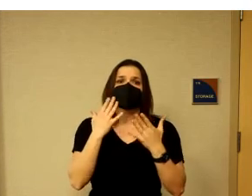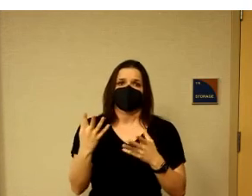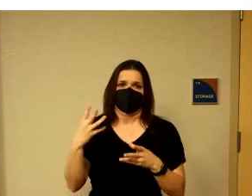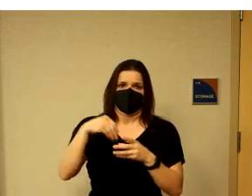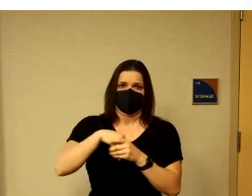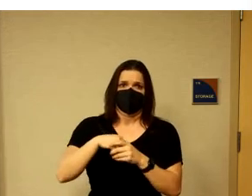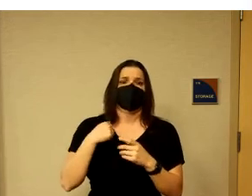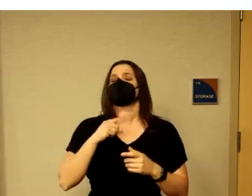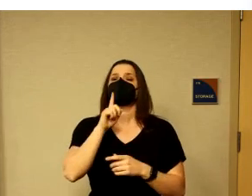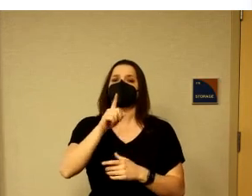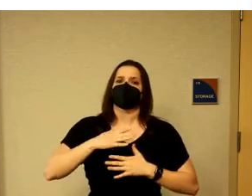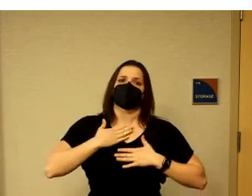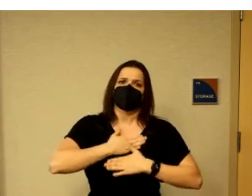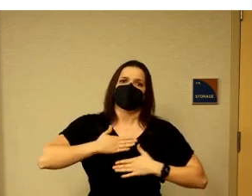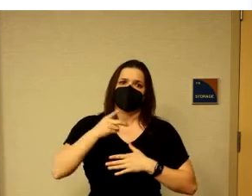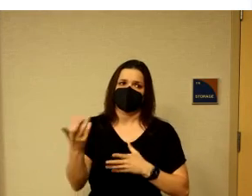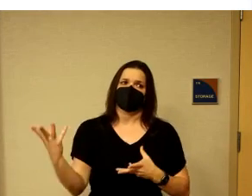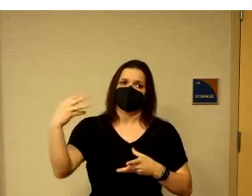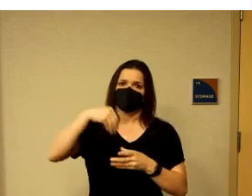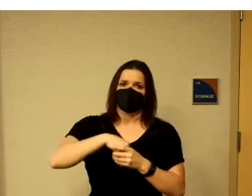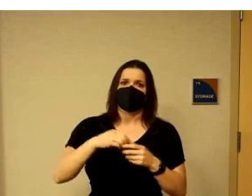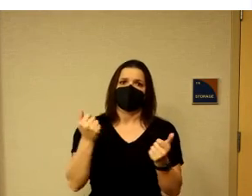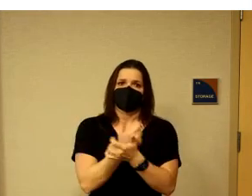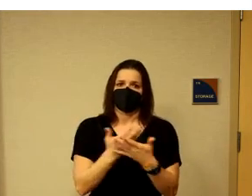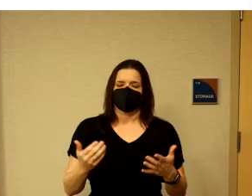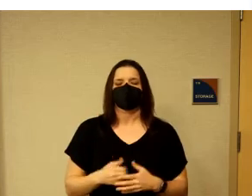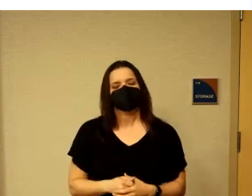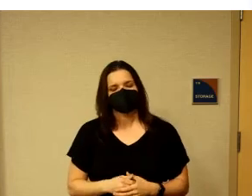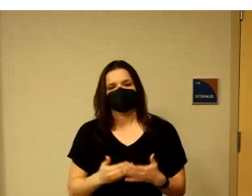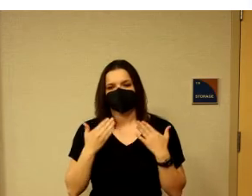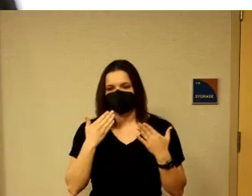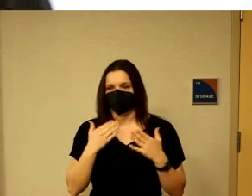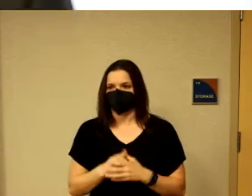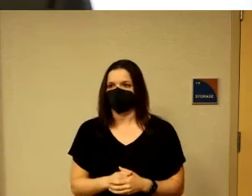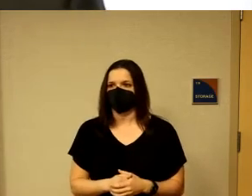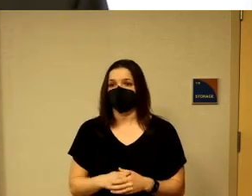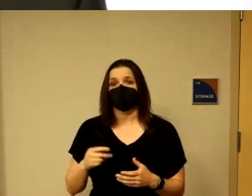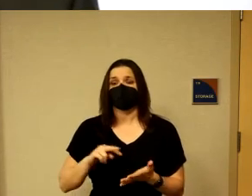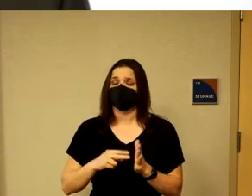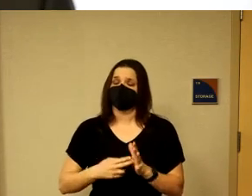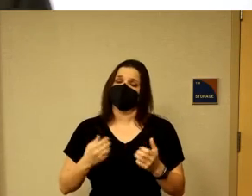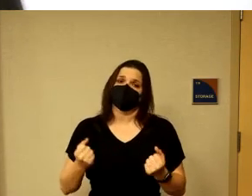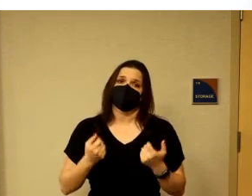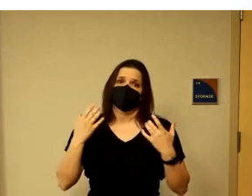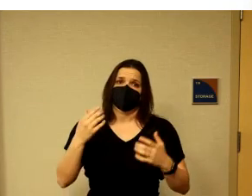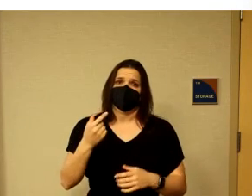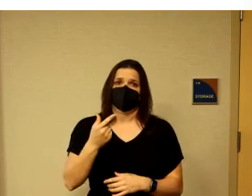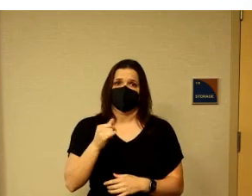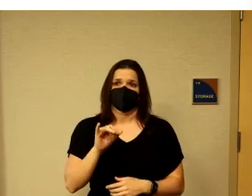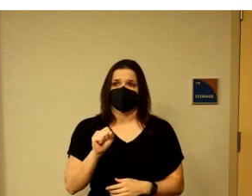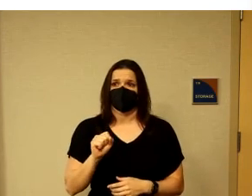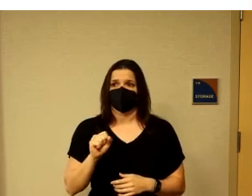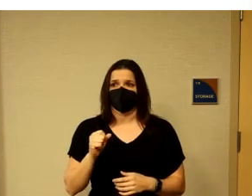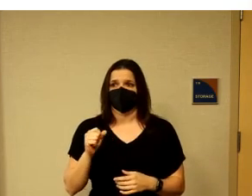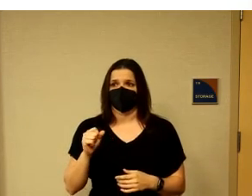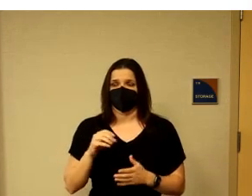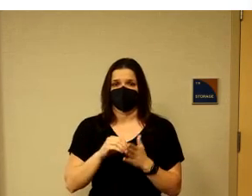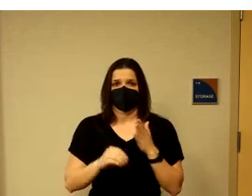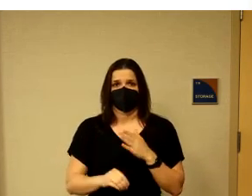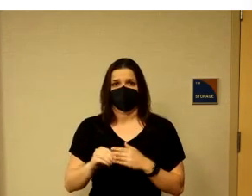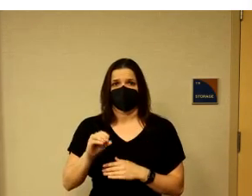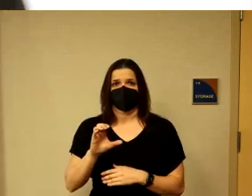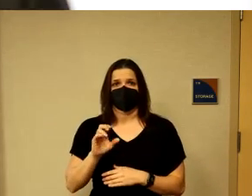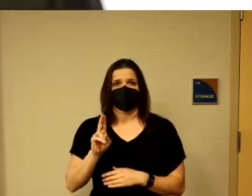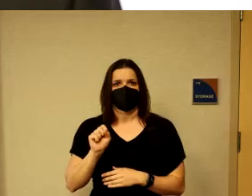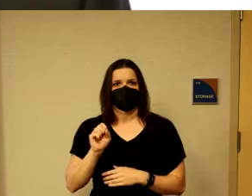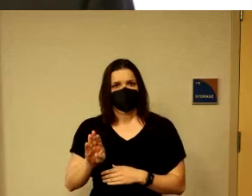input. We really appreciate you being involved. Thank you. Thank you. And this means a lot because I'm a GIS student at CSUB.